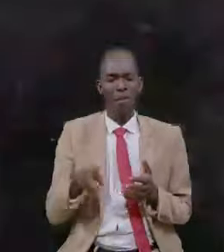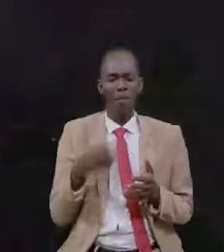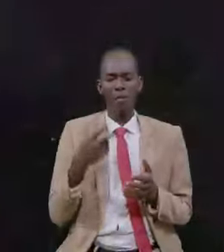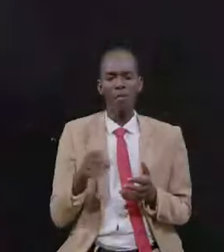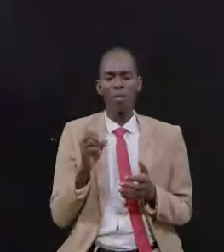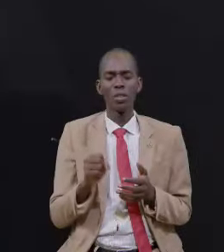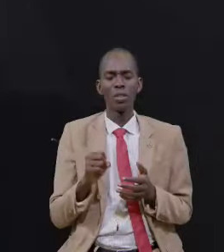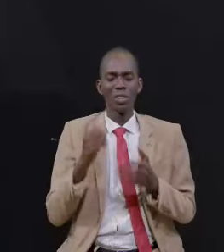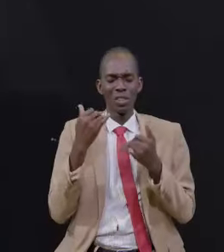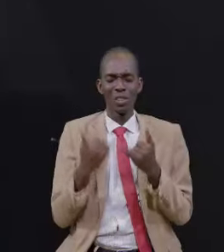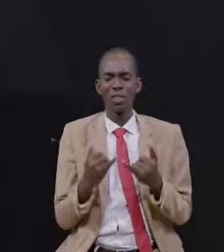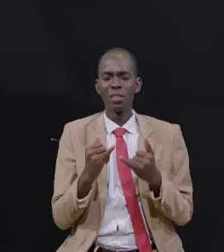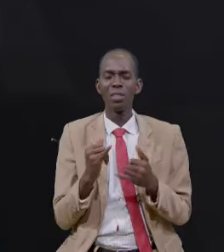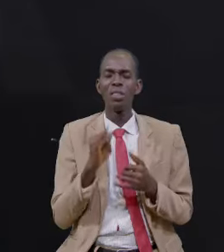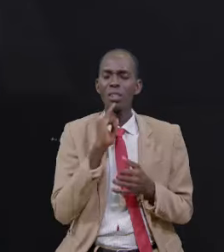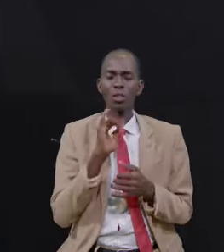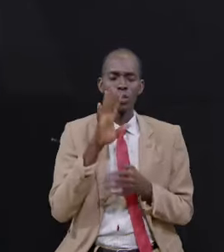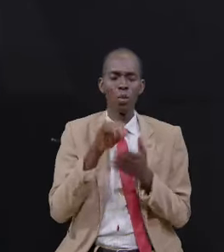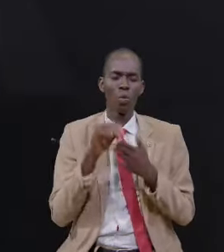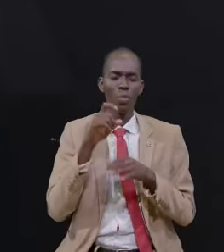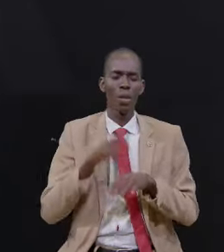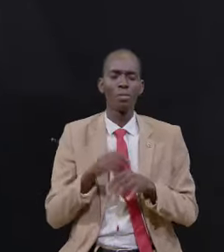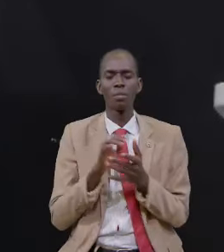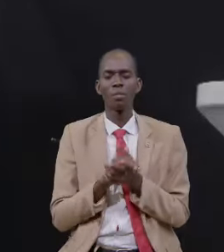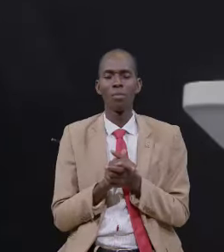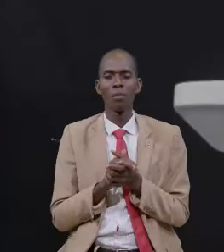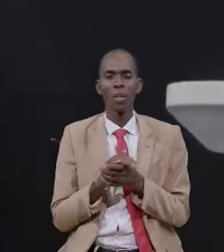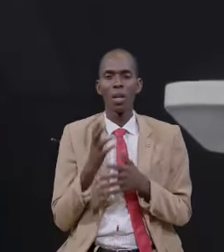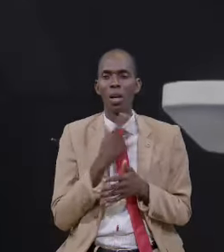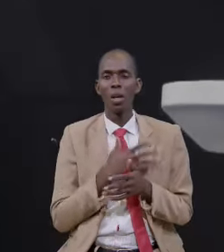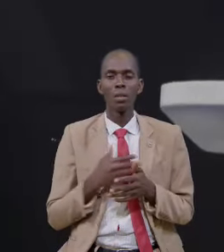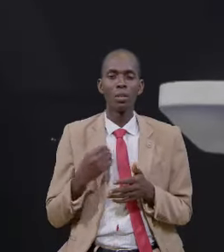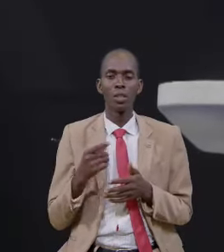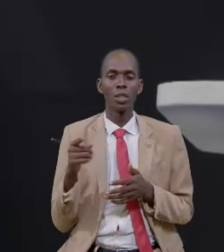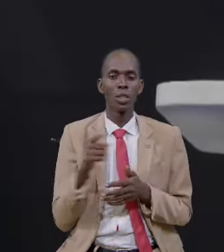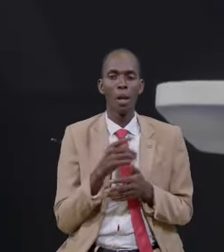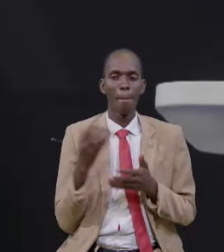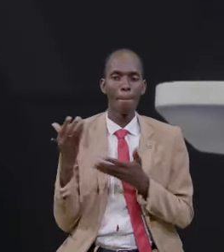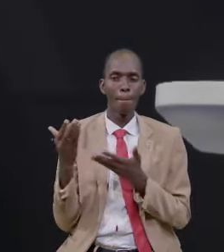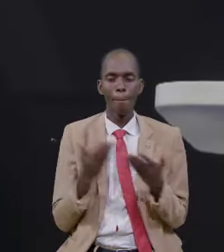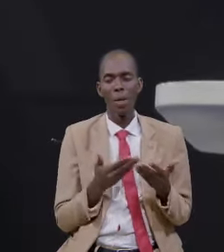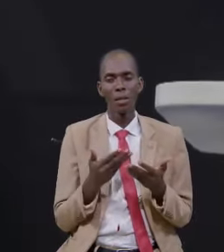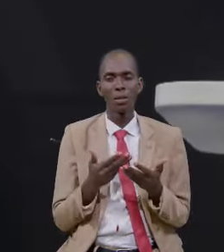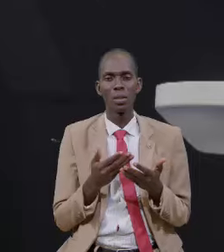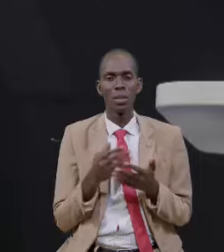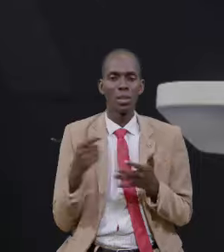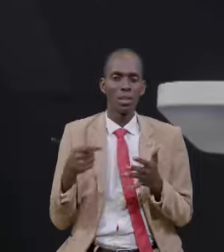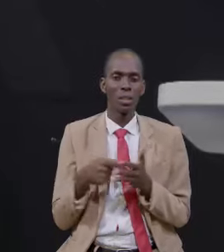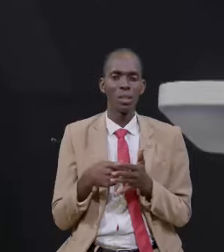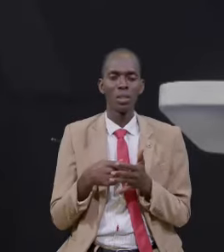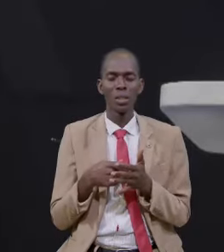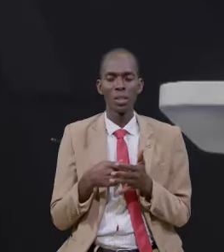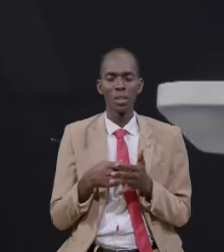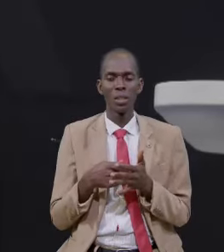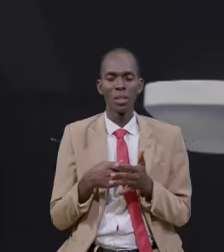time is up. And so he brought the infirmity, the sickness, the